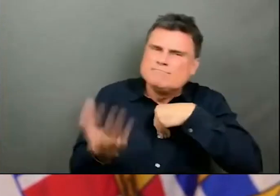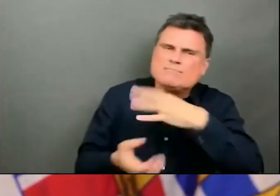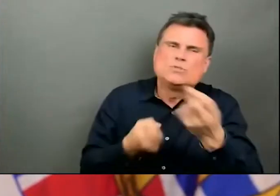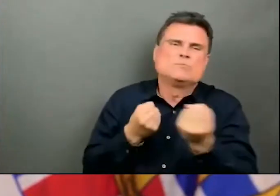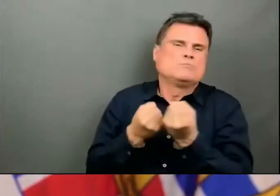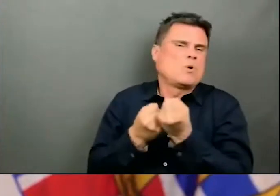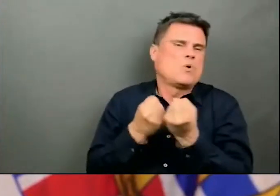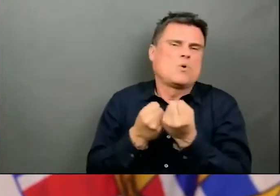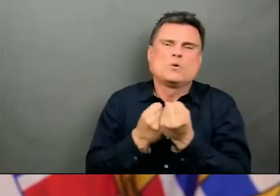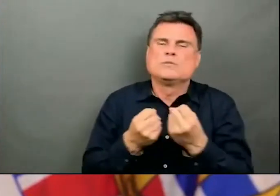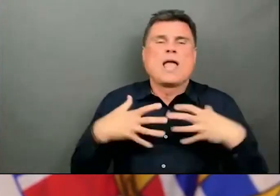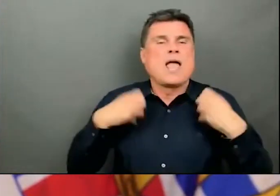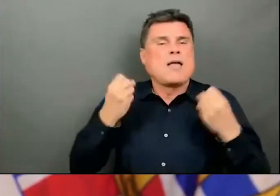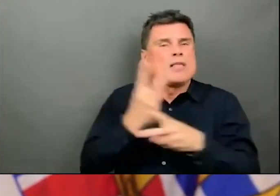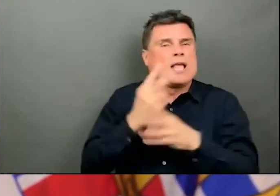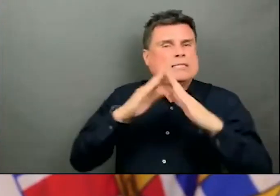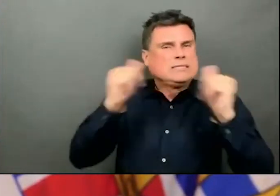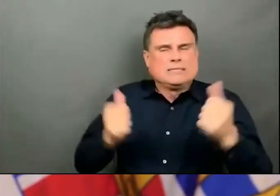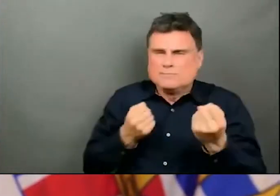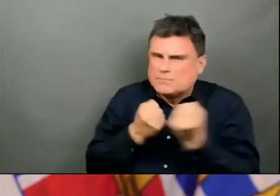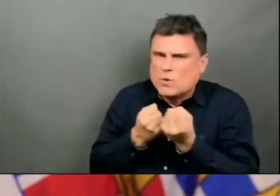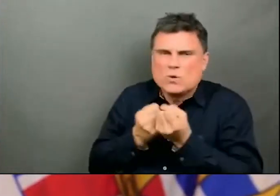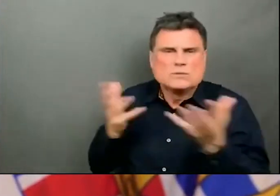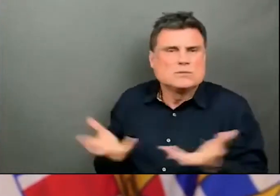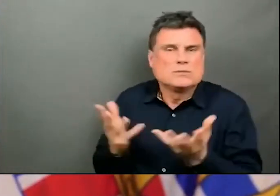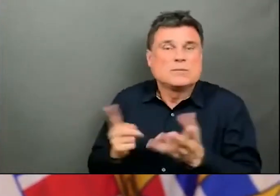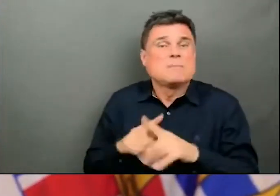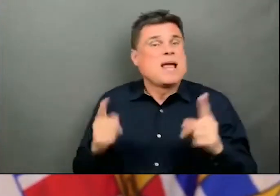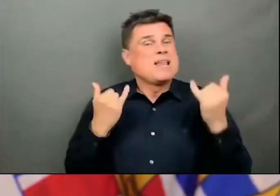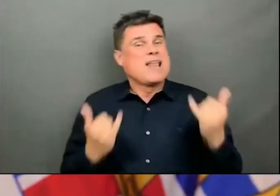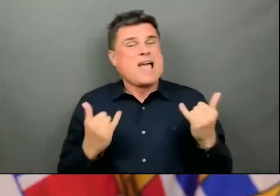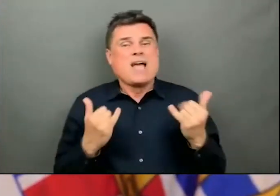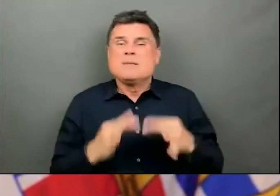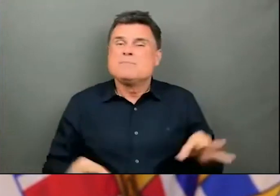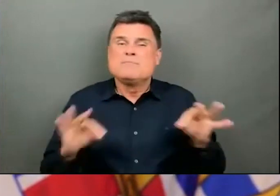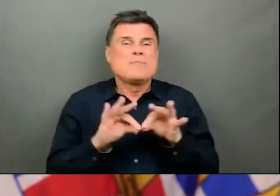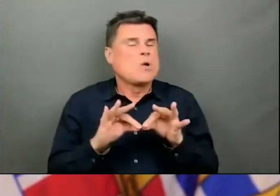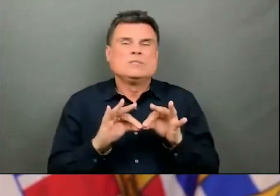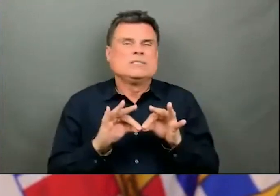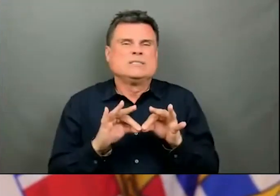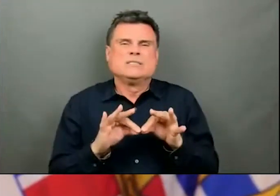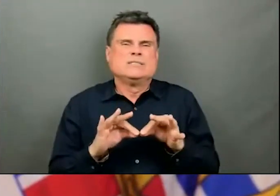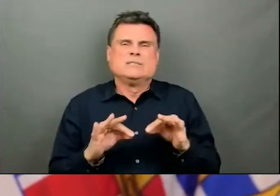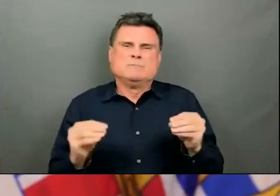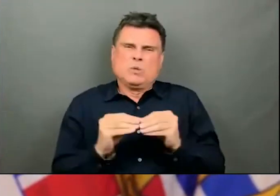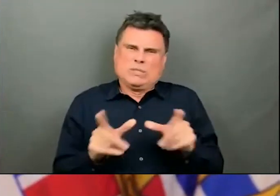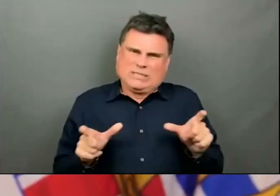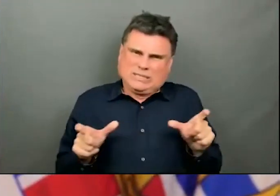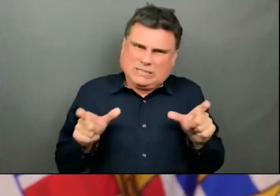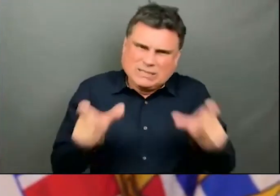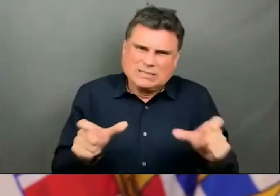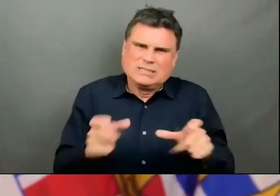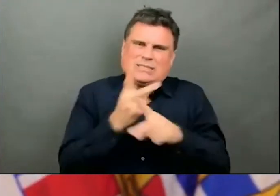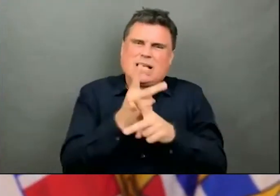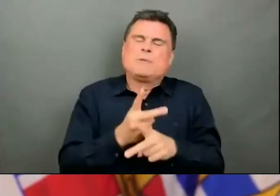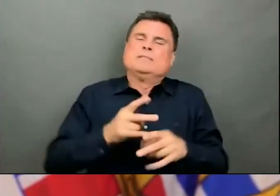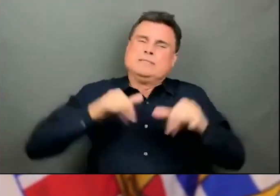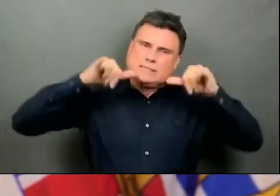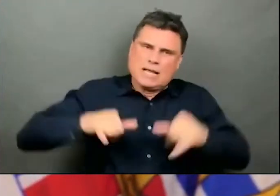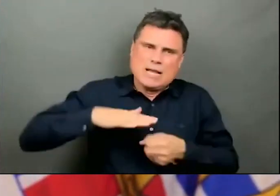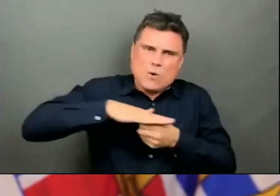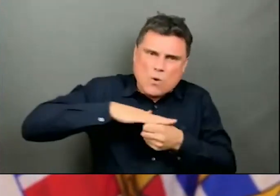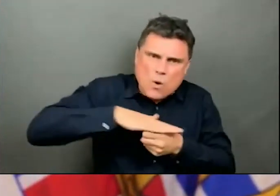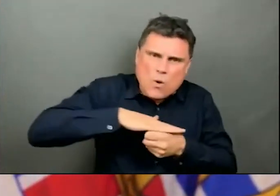why right now we have to take extra measures to stay local, to stay within our households, to stop